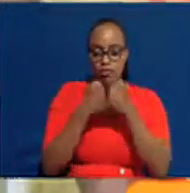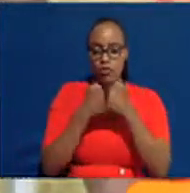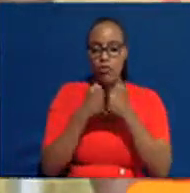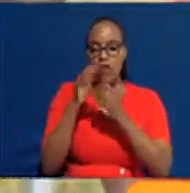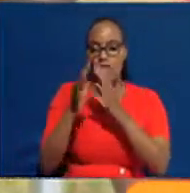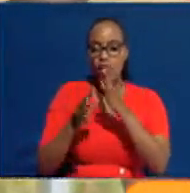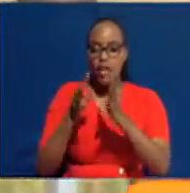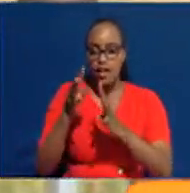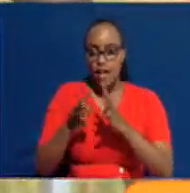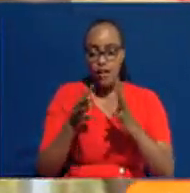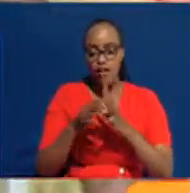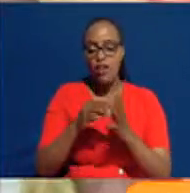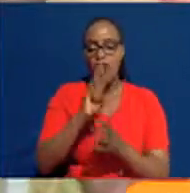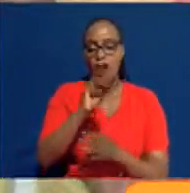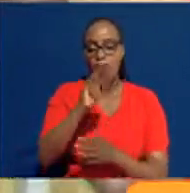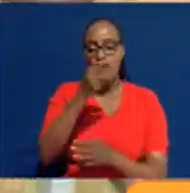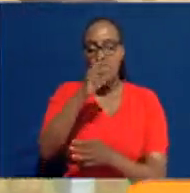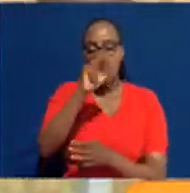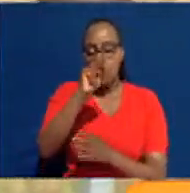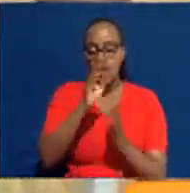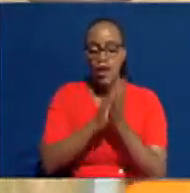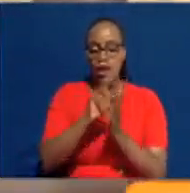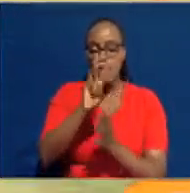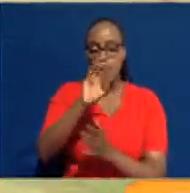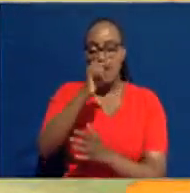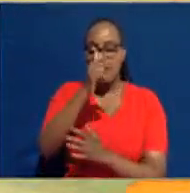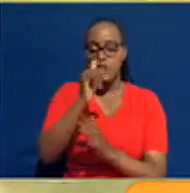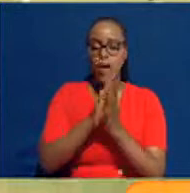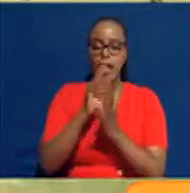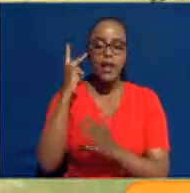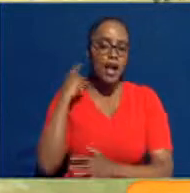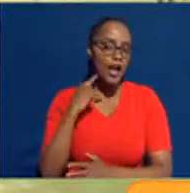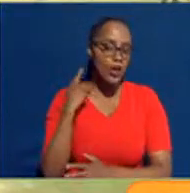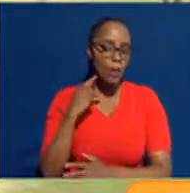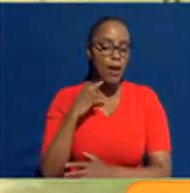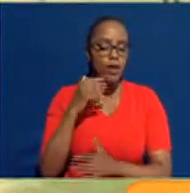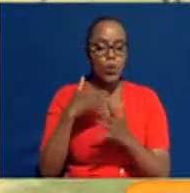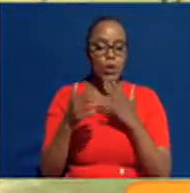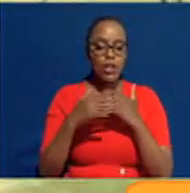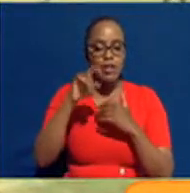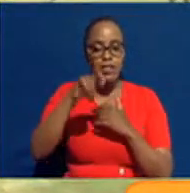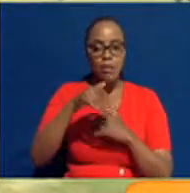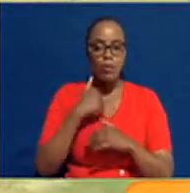Annex Stadium. In Muoroni, Wazito FC entertain Kariobangi Sharks in what should be a